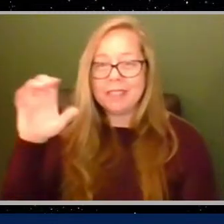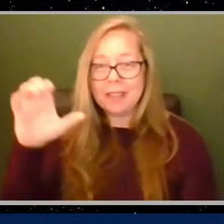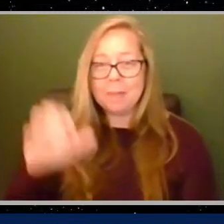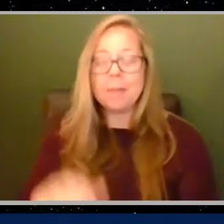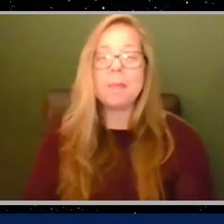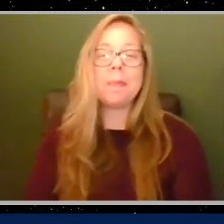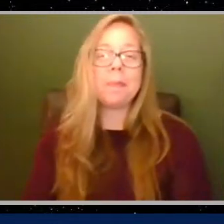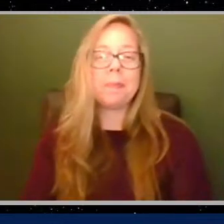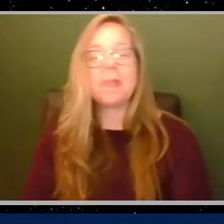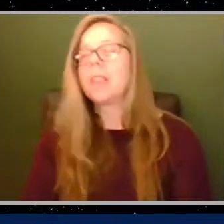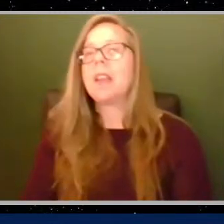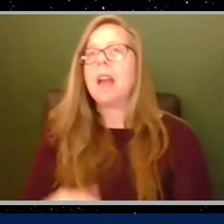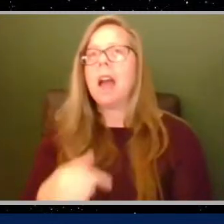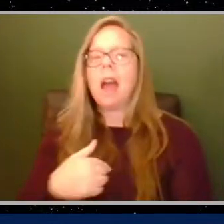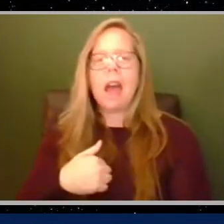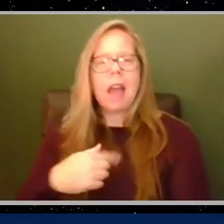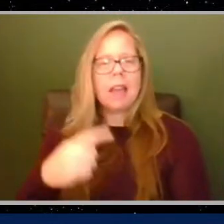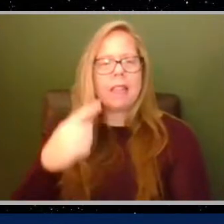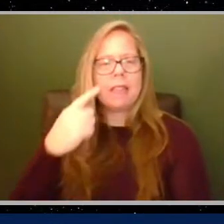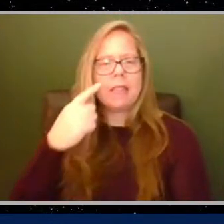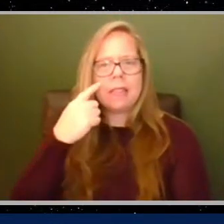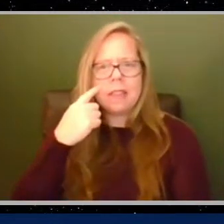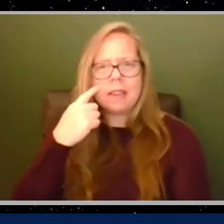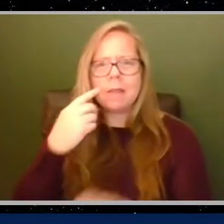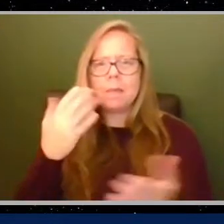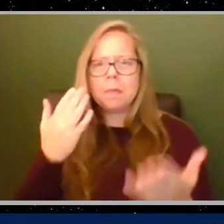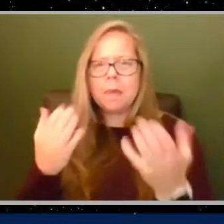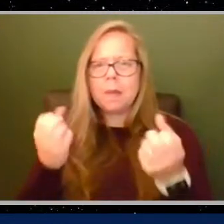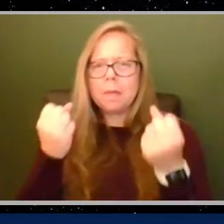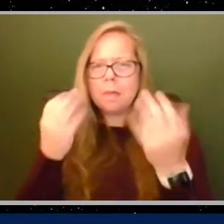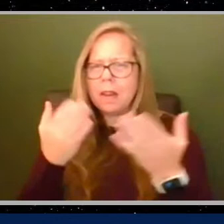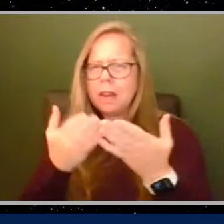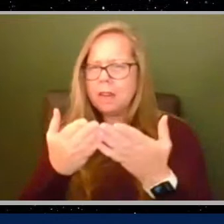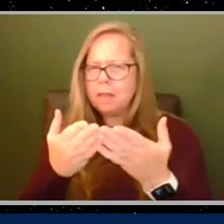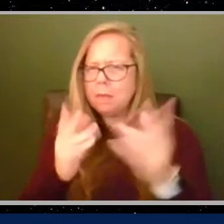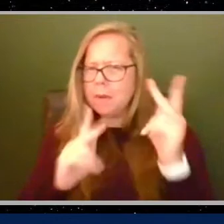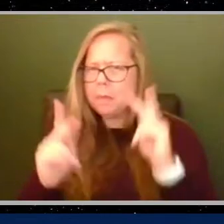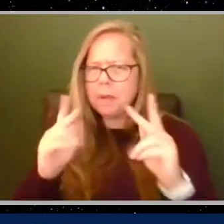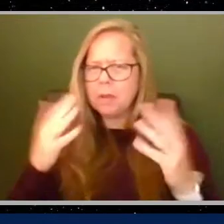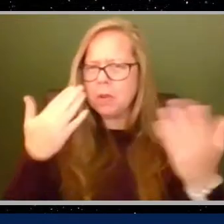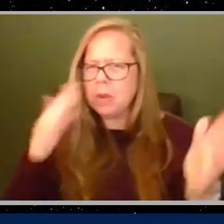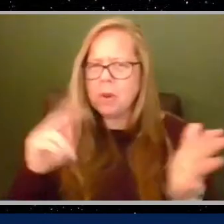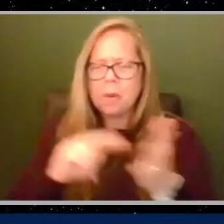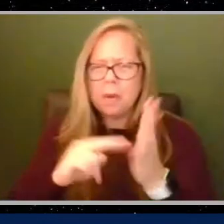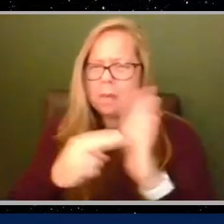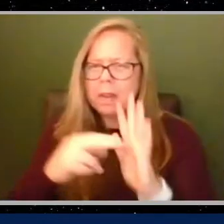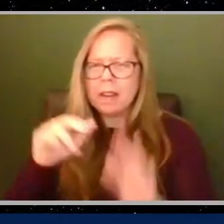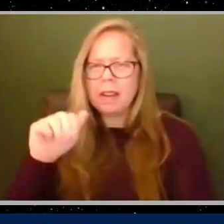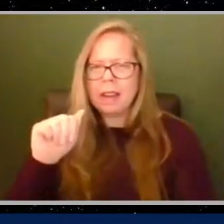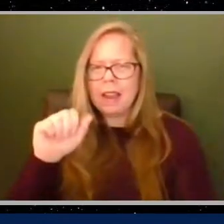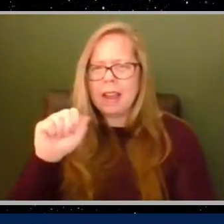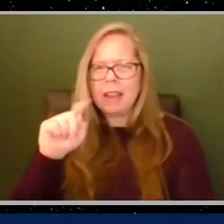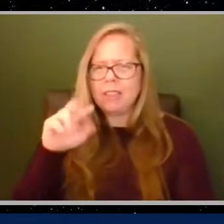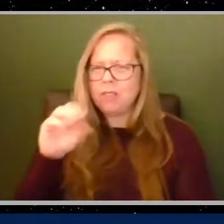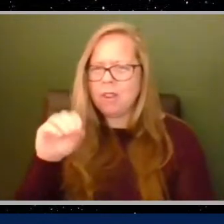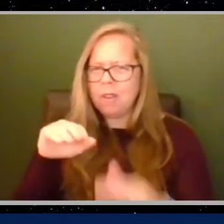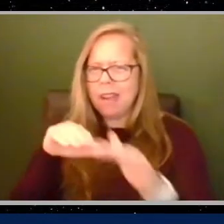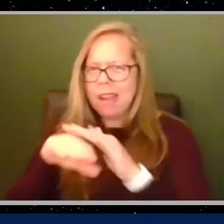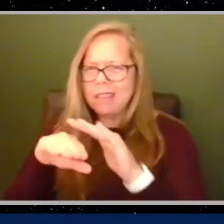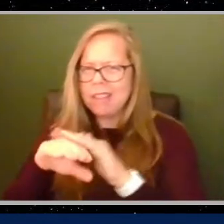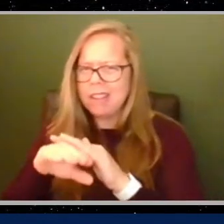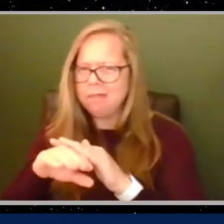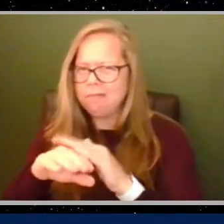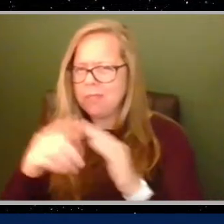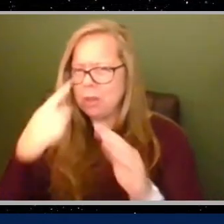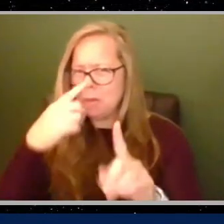I'm going to guess that a lot of people haven't heard about AstroAccess. And so could one or both of you kind of give some context for